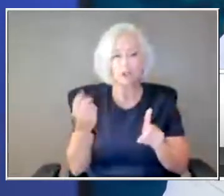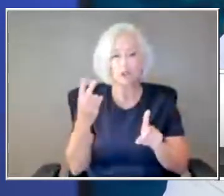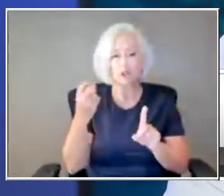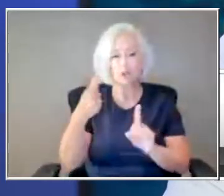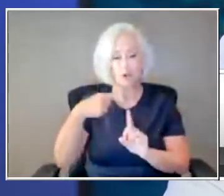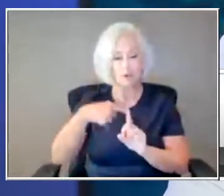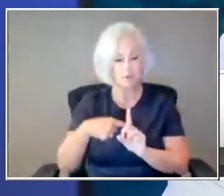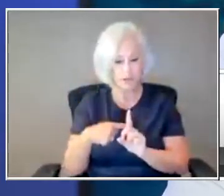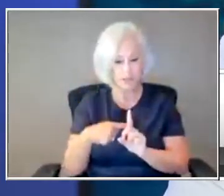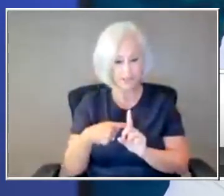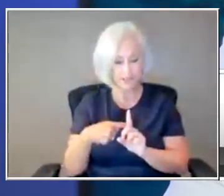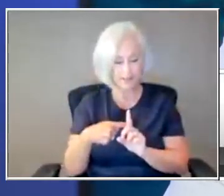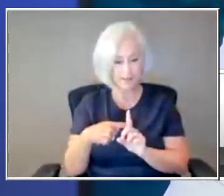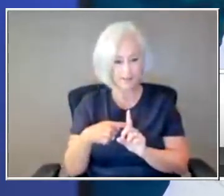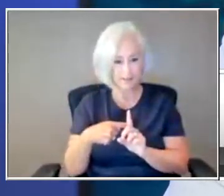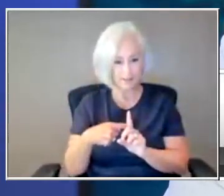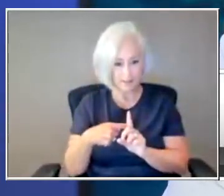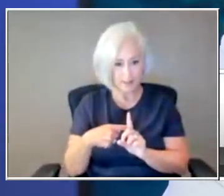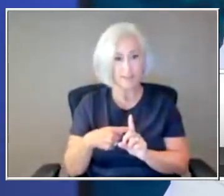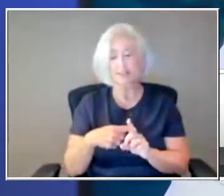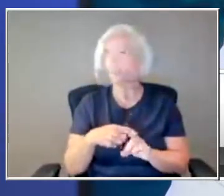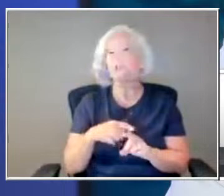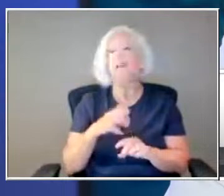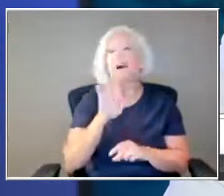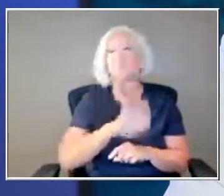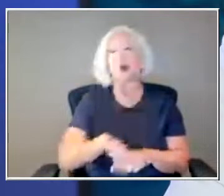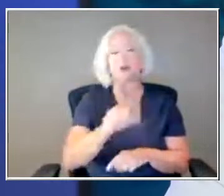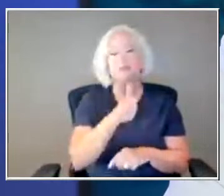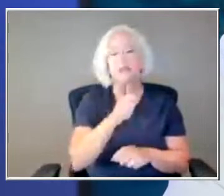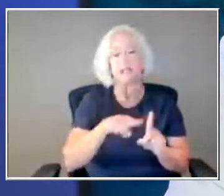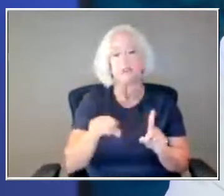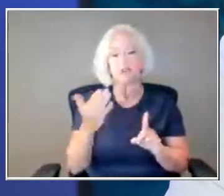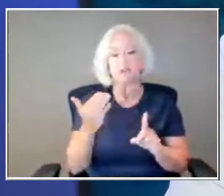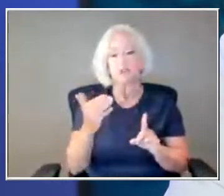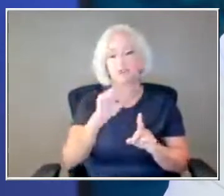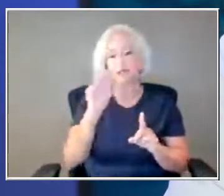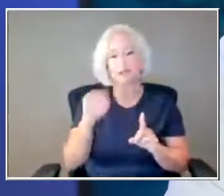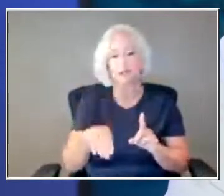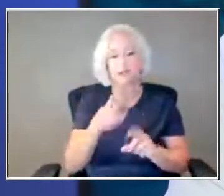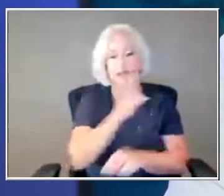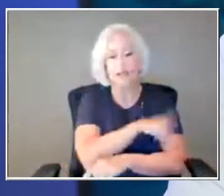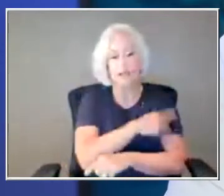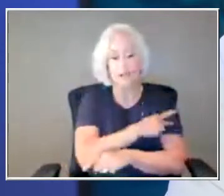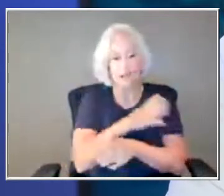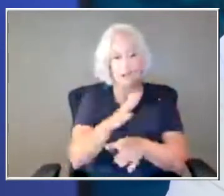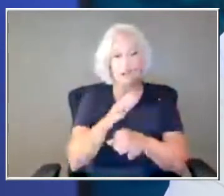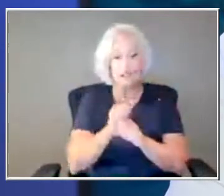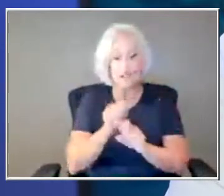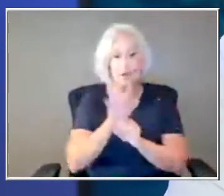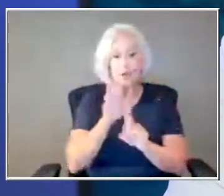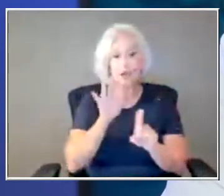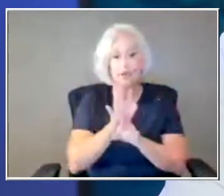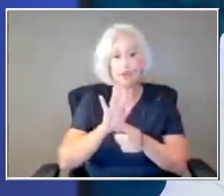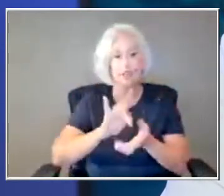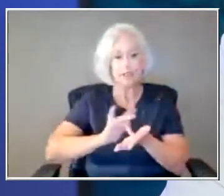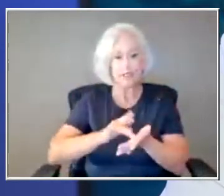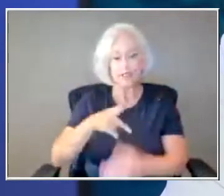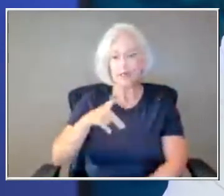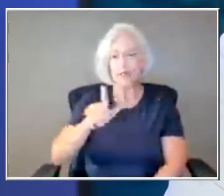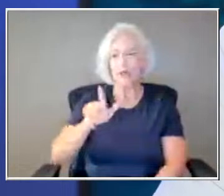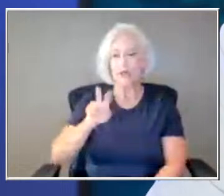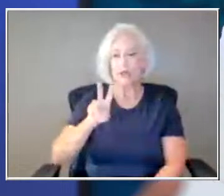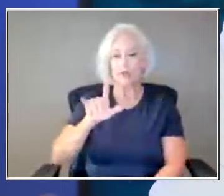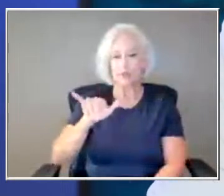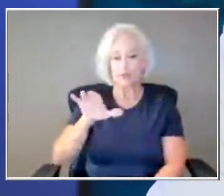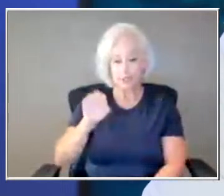there is about 10 to 15% of patients who receive a radiopharmaceutical agent like Pluvicto, where they can